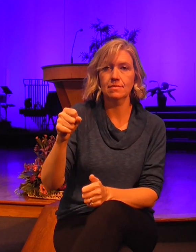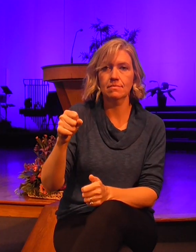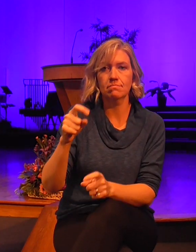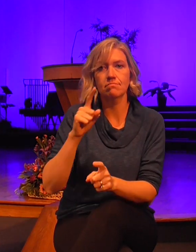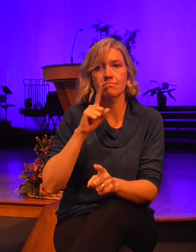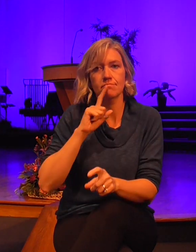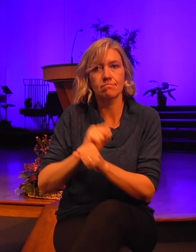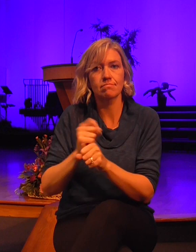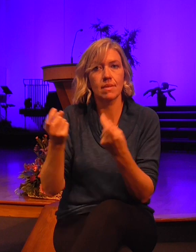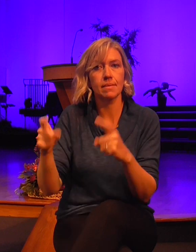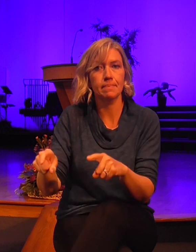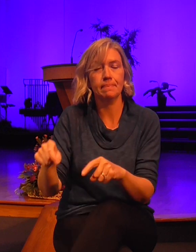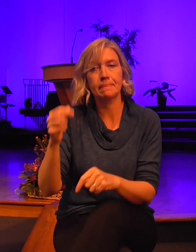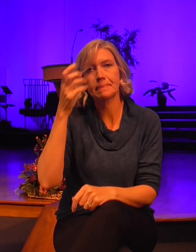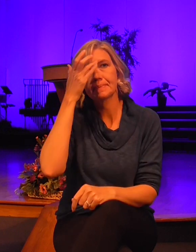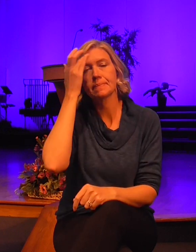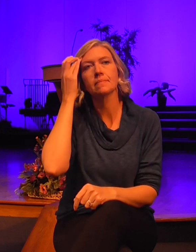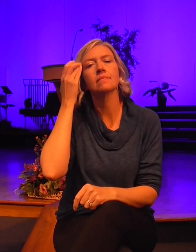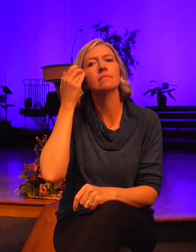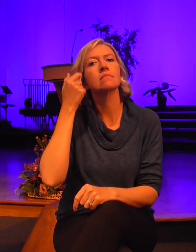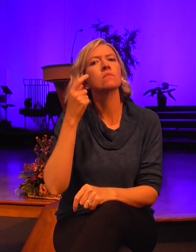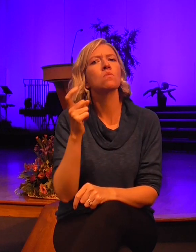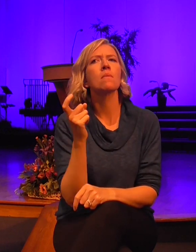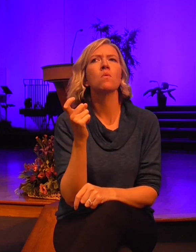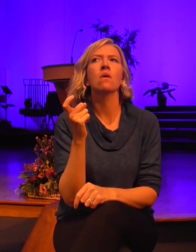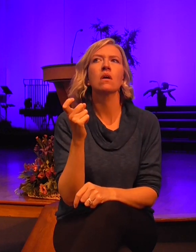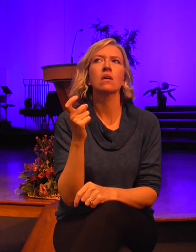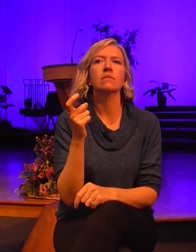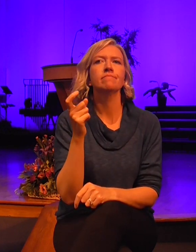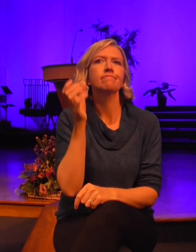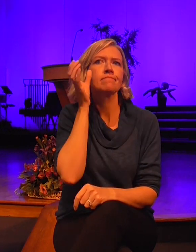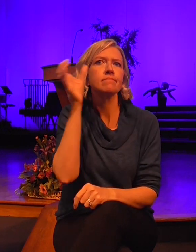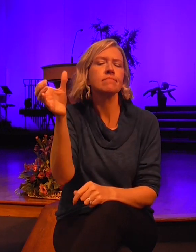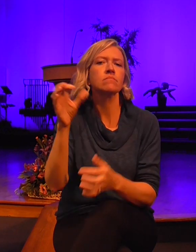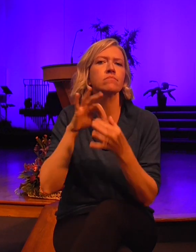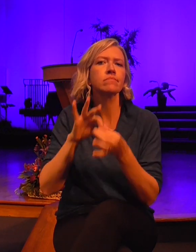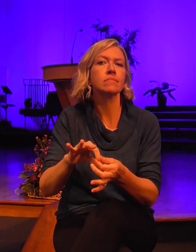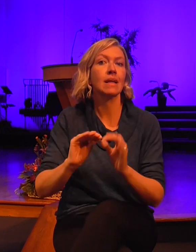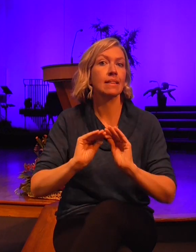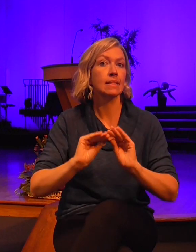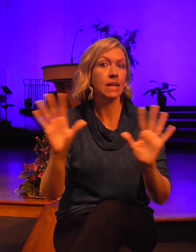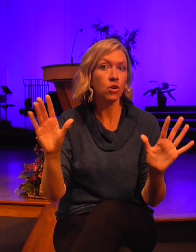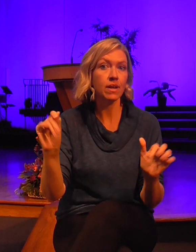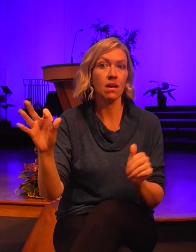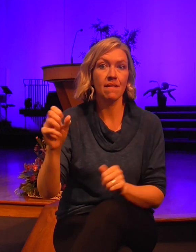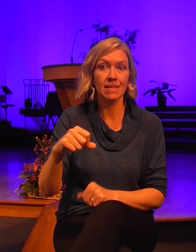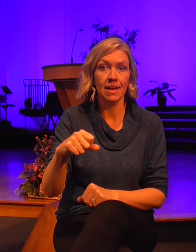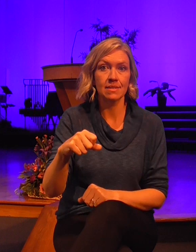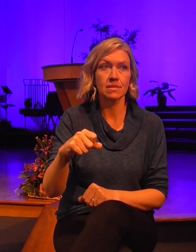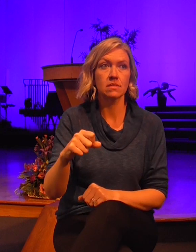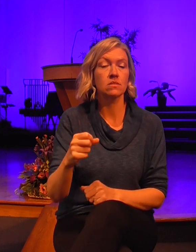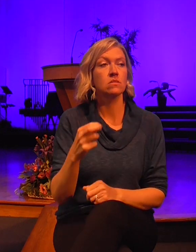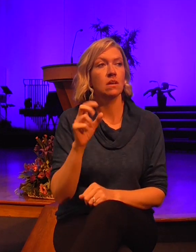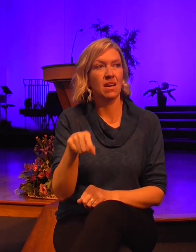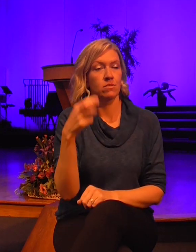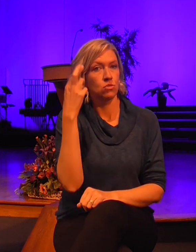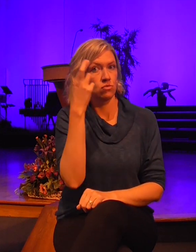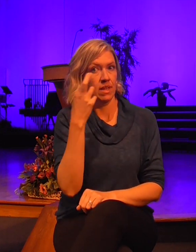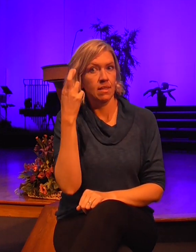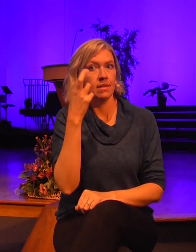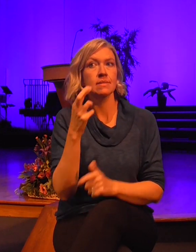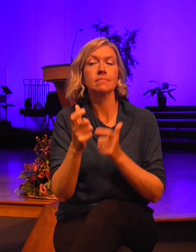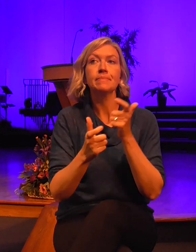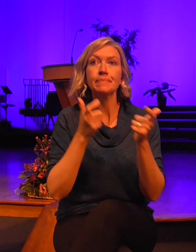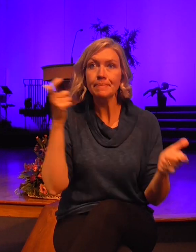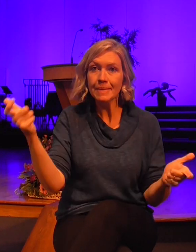place? One other thing about the clarity of yes is realize that those big yeses you are seeking